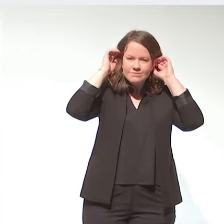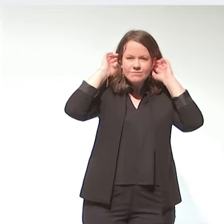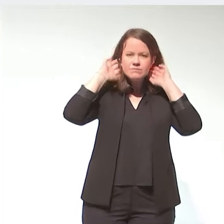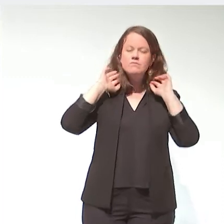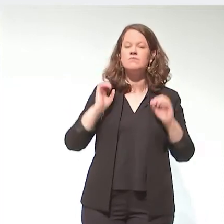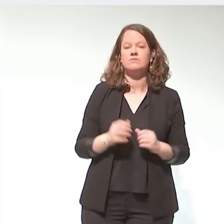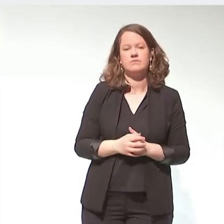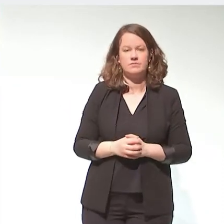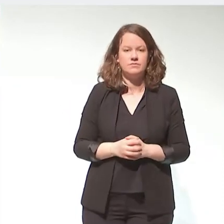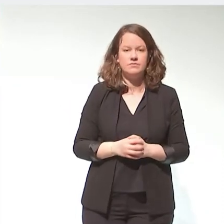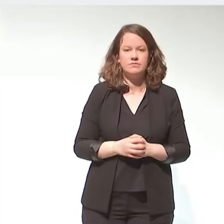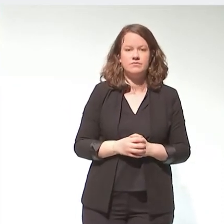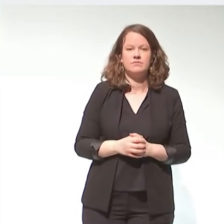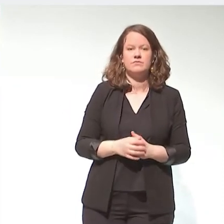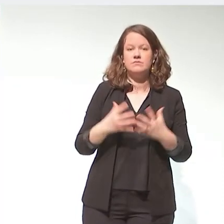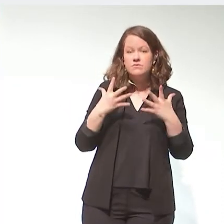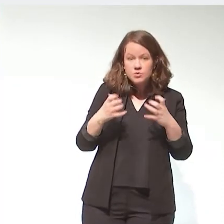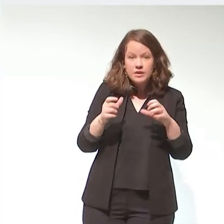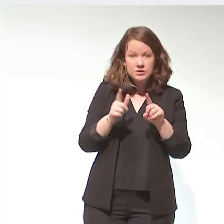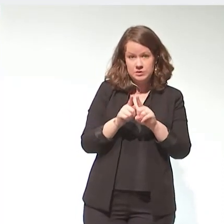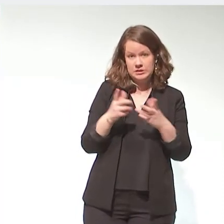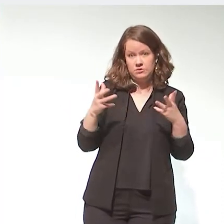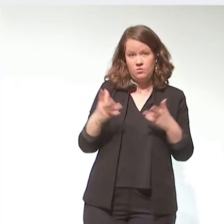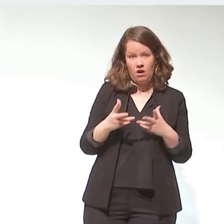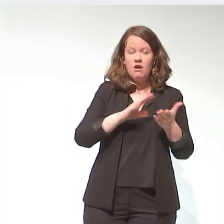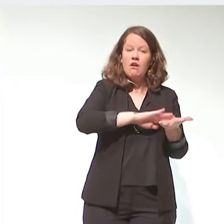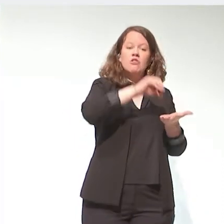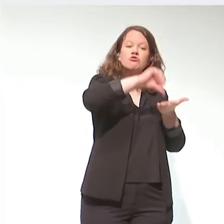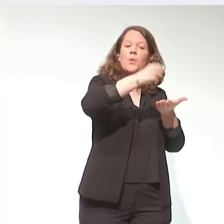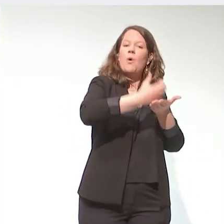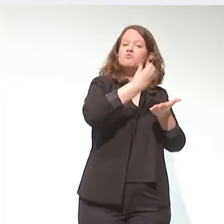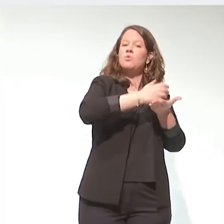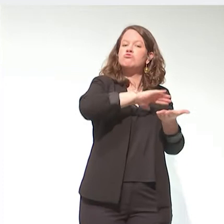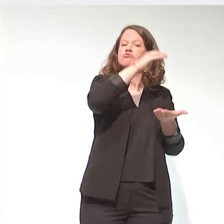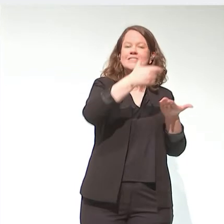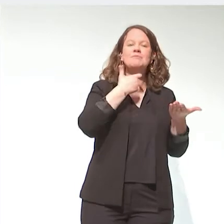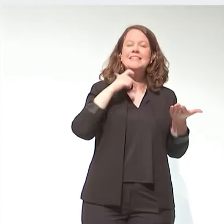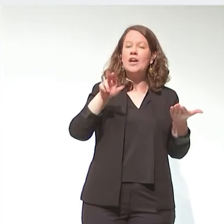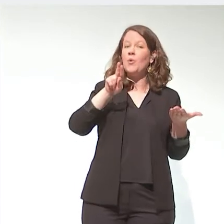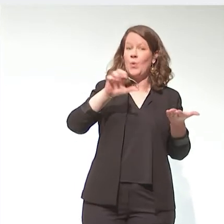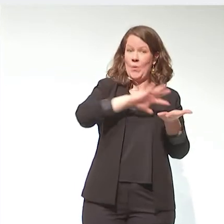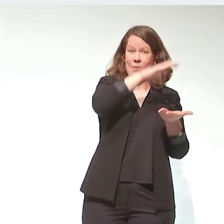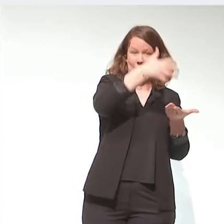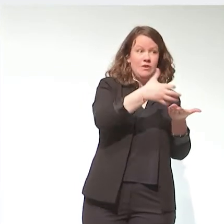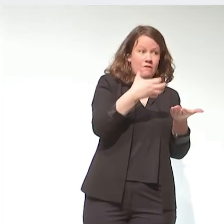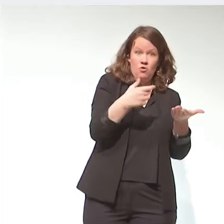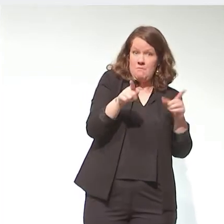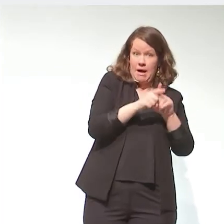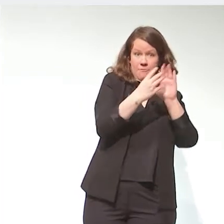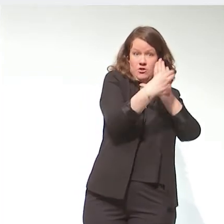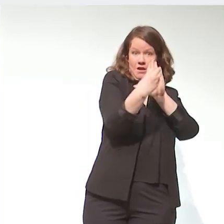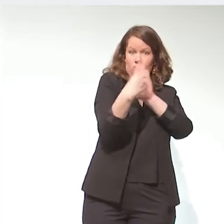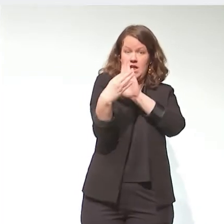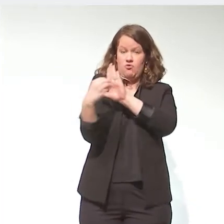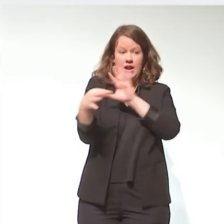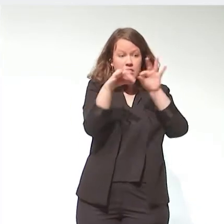the human and economic resources that we need to be efficient, and we also